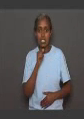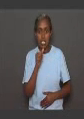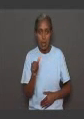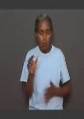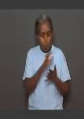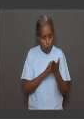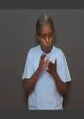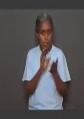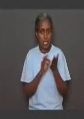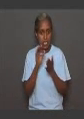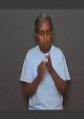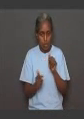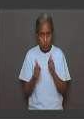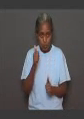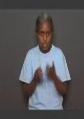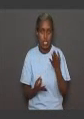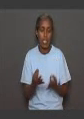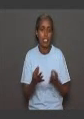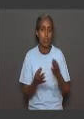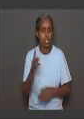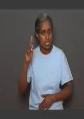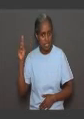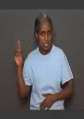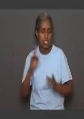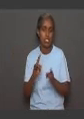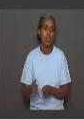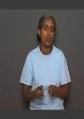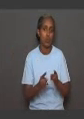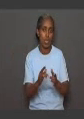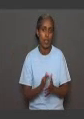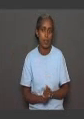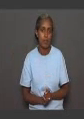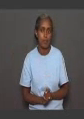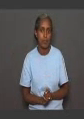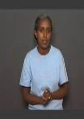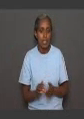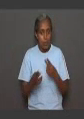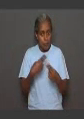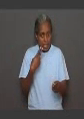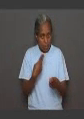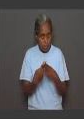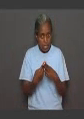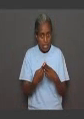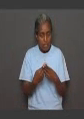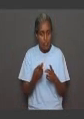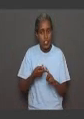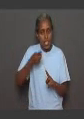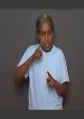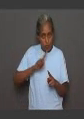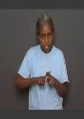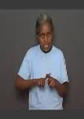number, which we express this way, its multiplicative